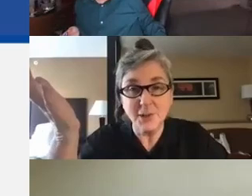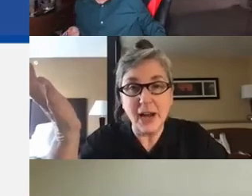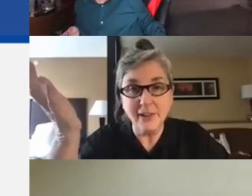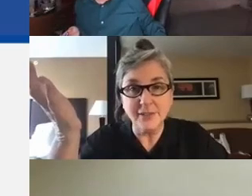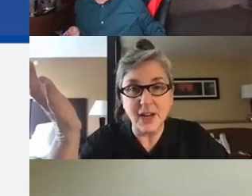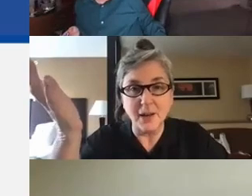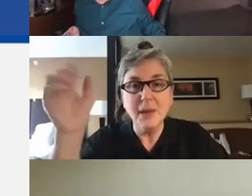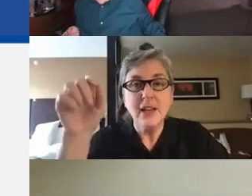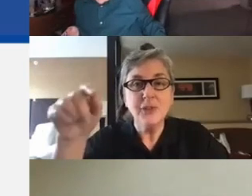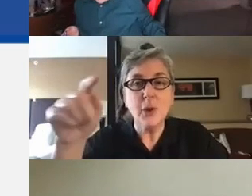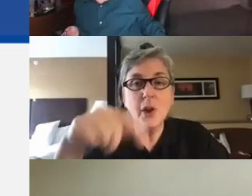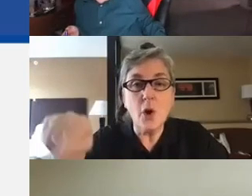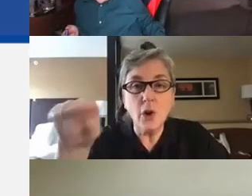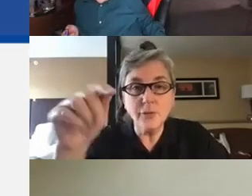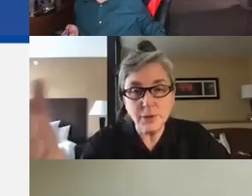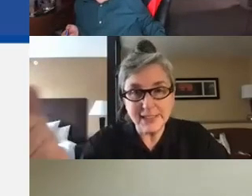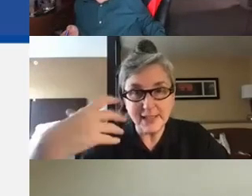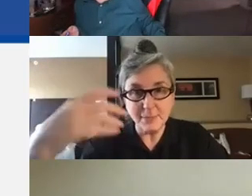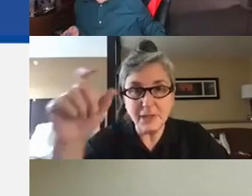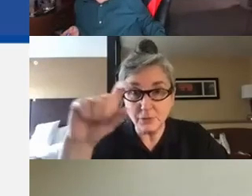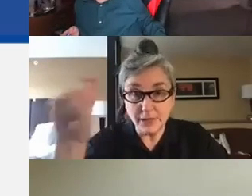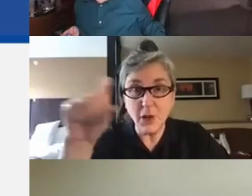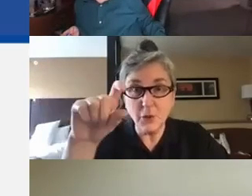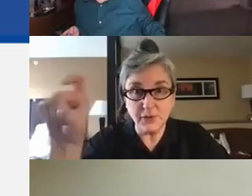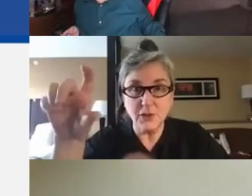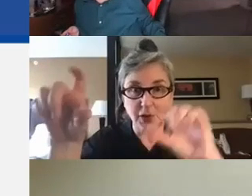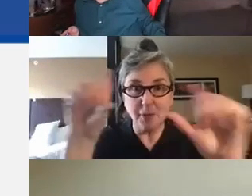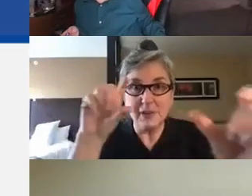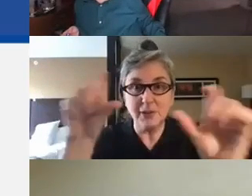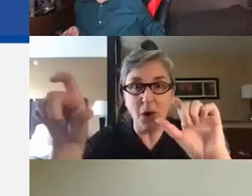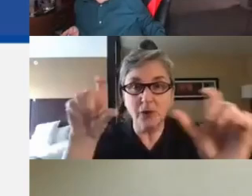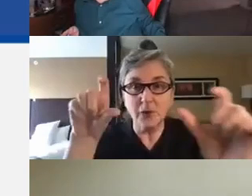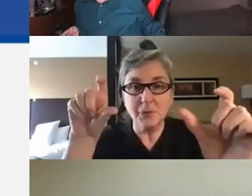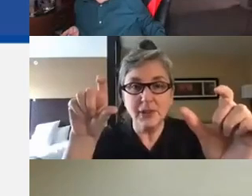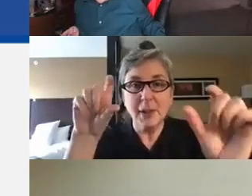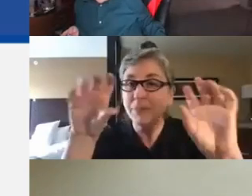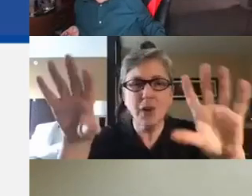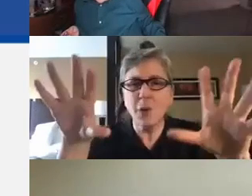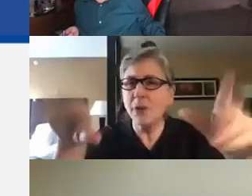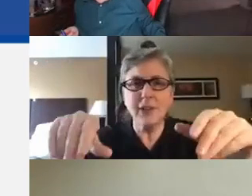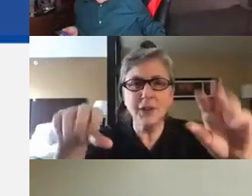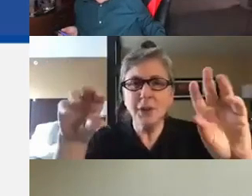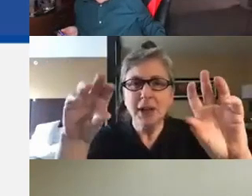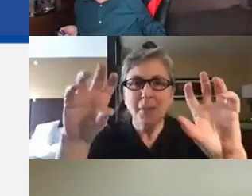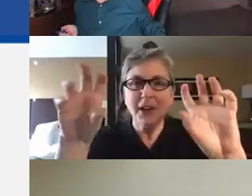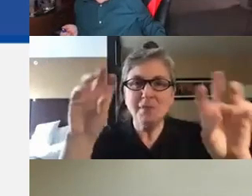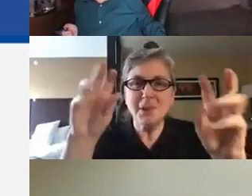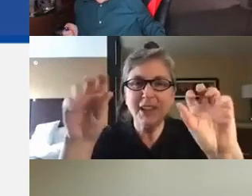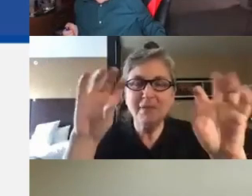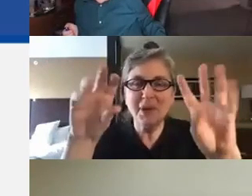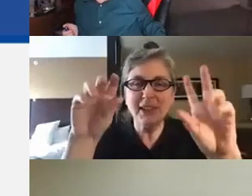actually, we're out of time. So I want all of you to send me the written notes. I'm sorry if I went over. No, it wasn't you.